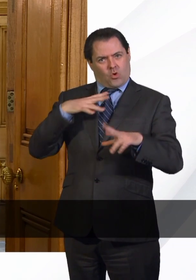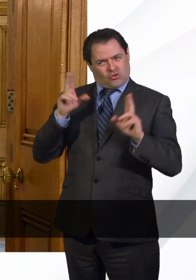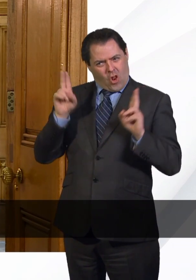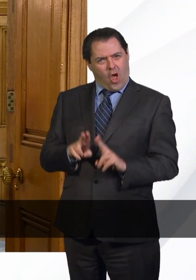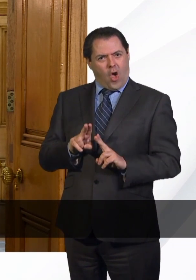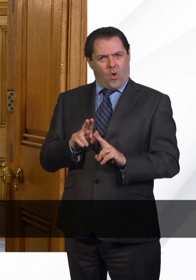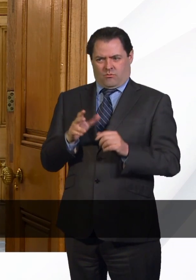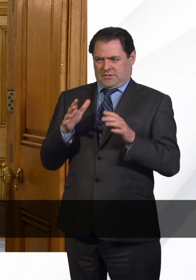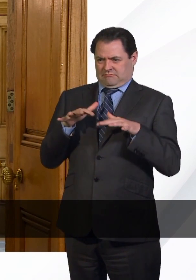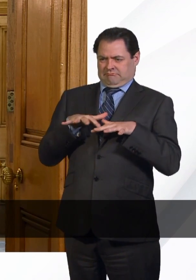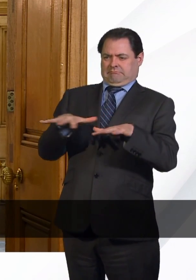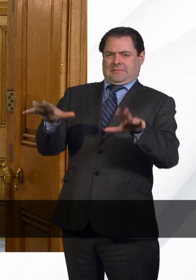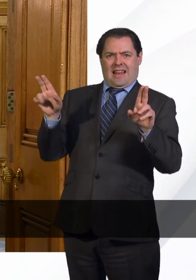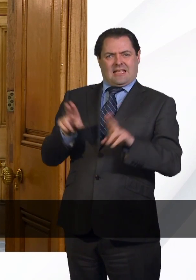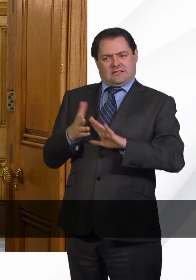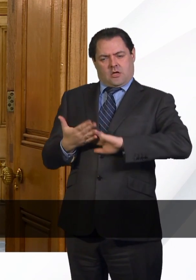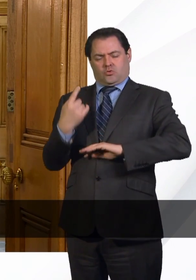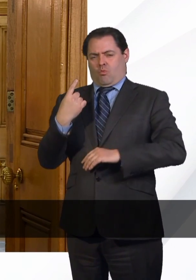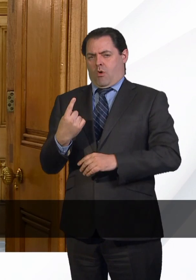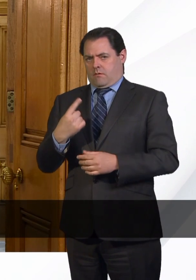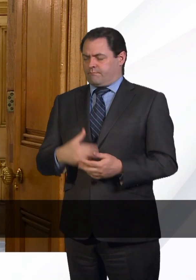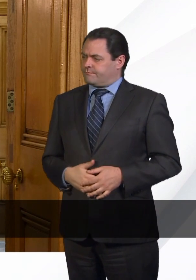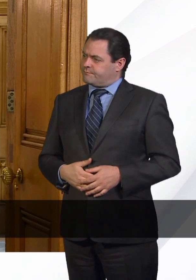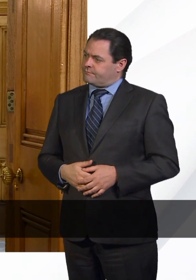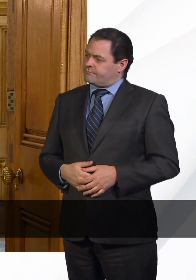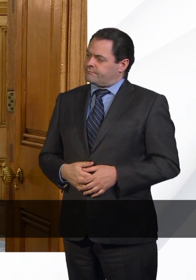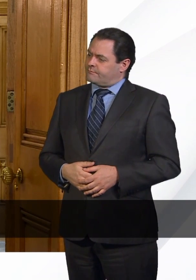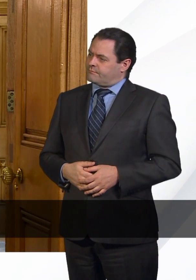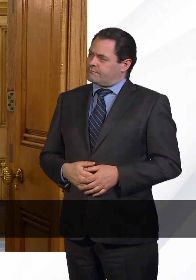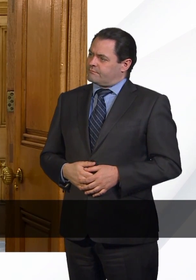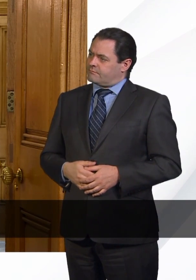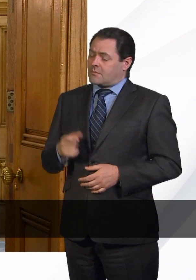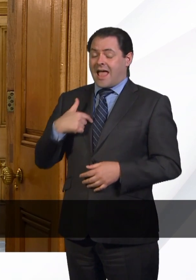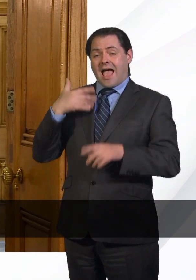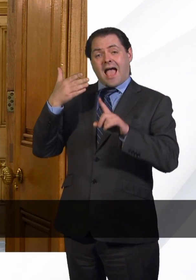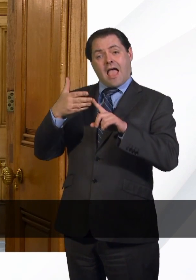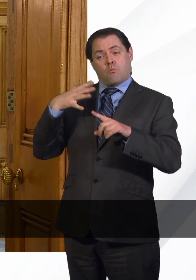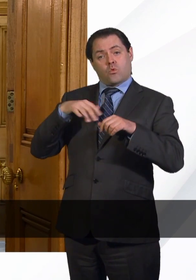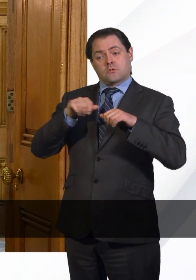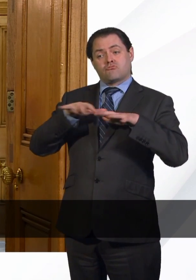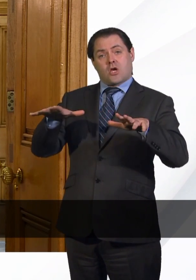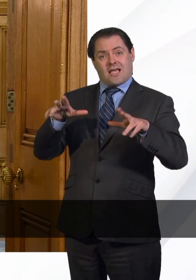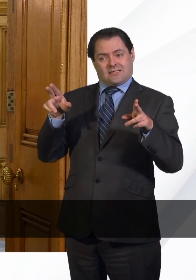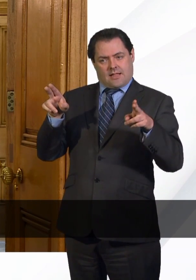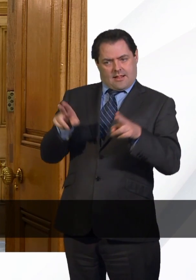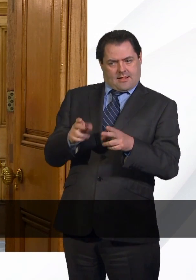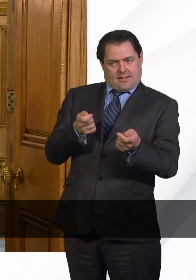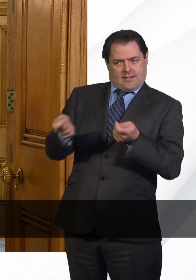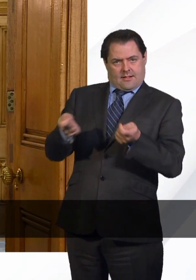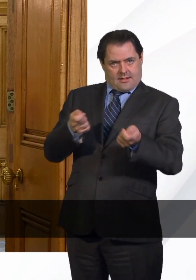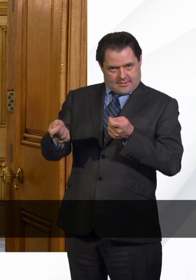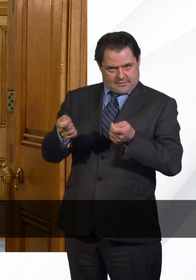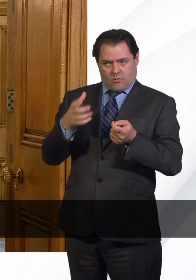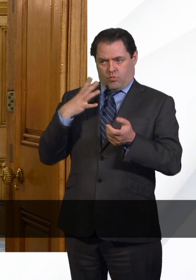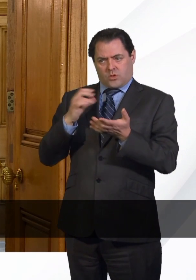to remind you of what we're trying to achieve. Our plan is to slow the spread and to protect the